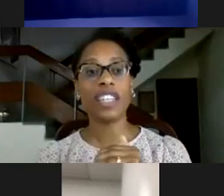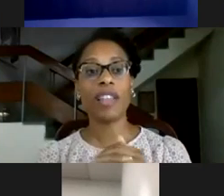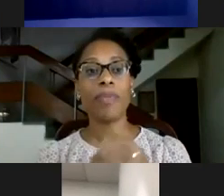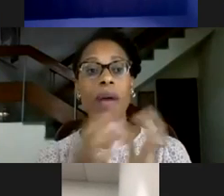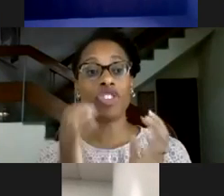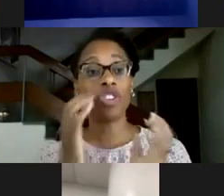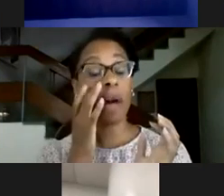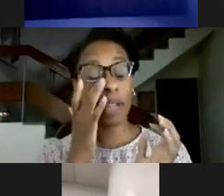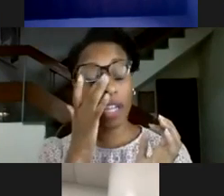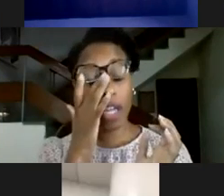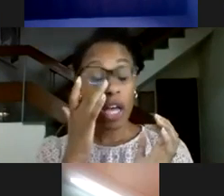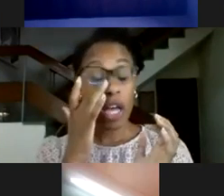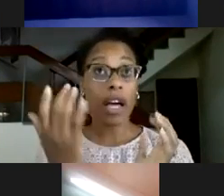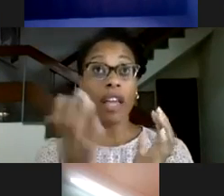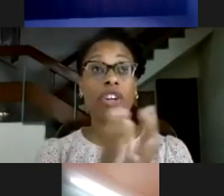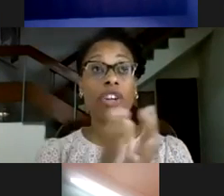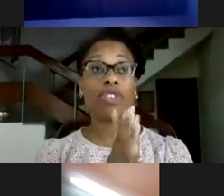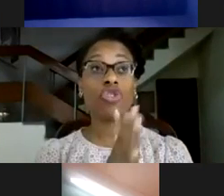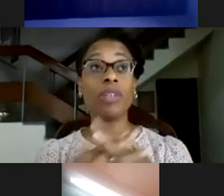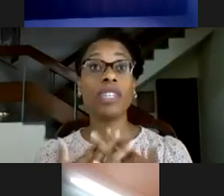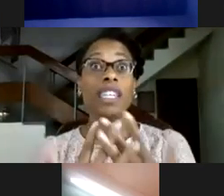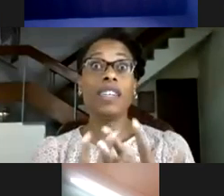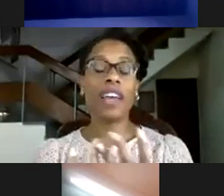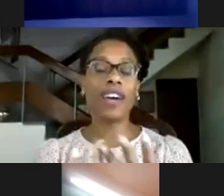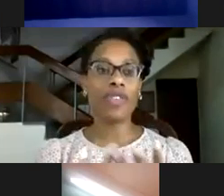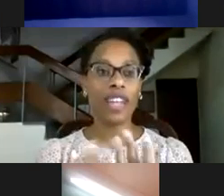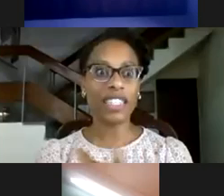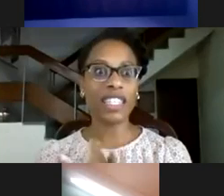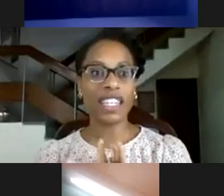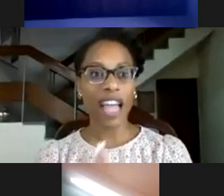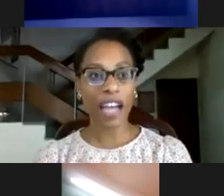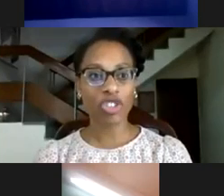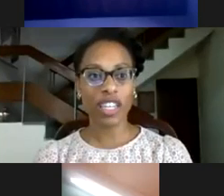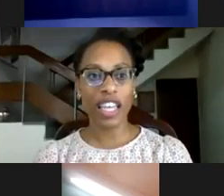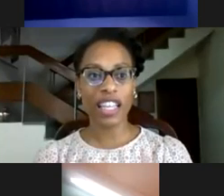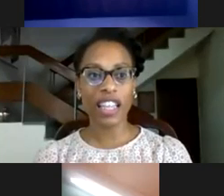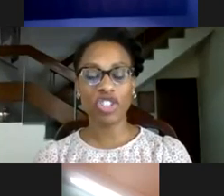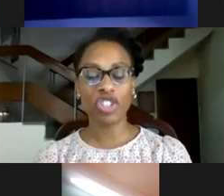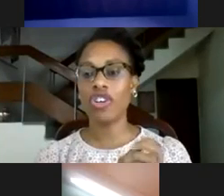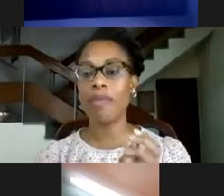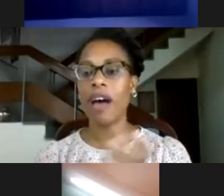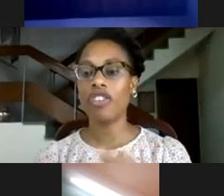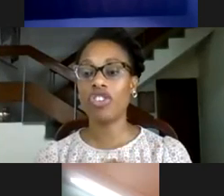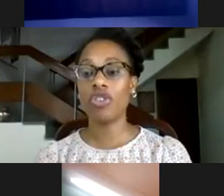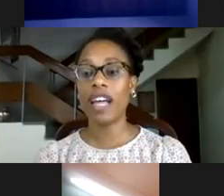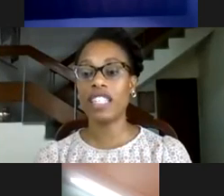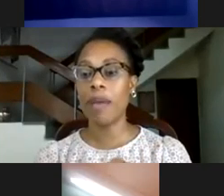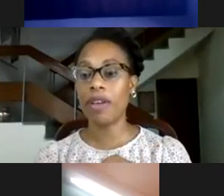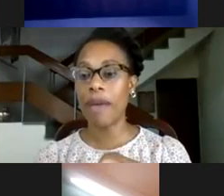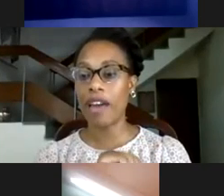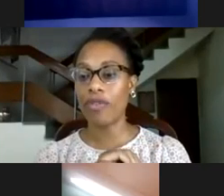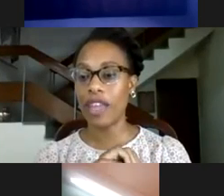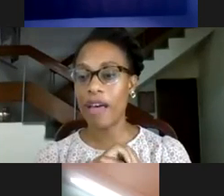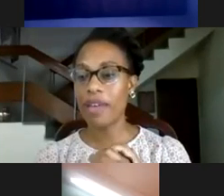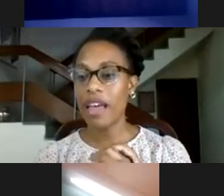is that the public, general public, they don't truly believe that COVID-19 is actually a thing that they should be concerned about. So that's an